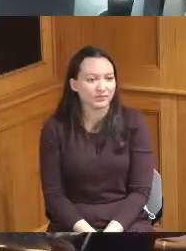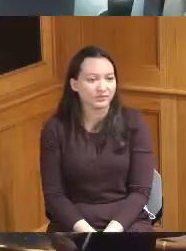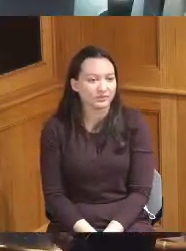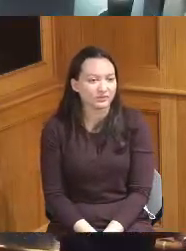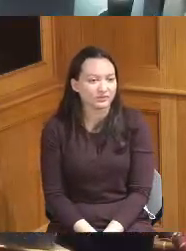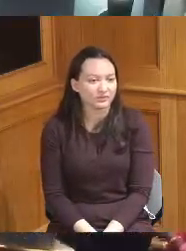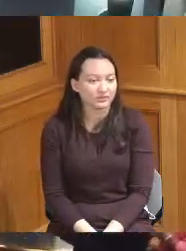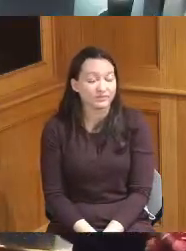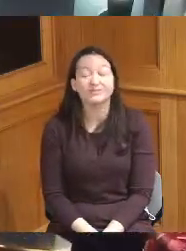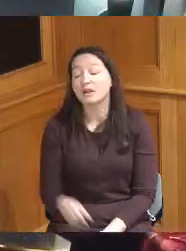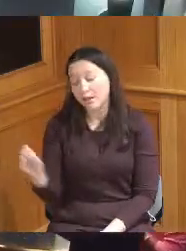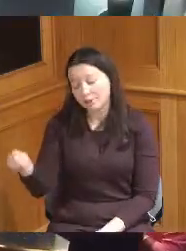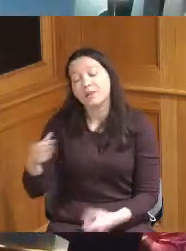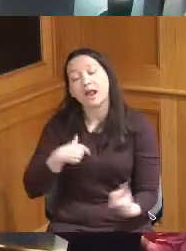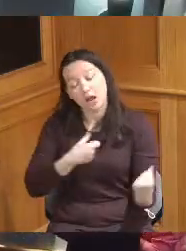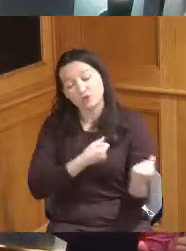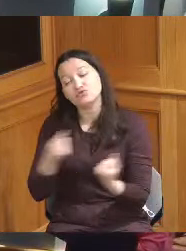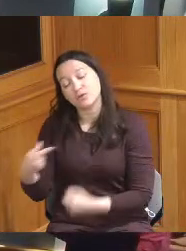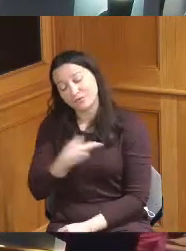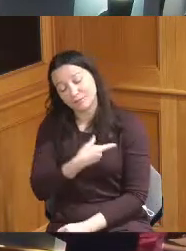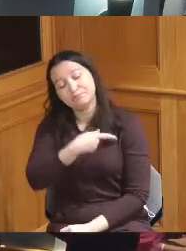proclamation. Get them going.